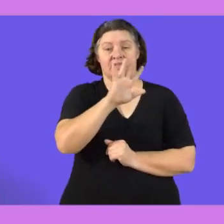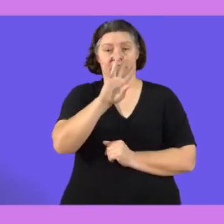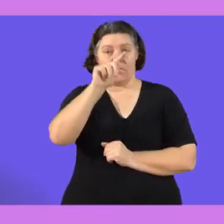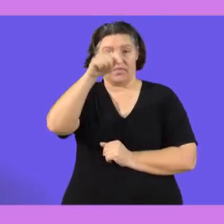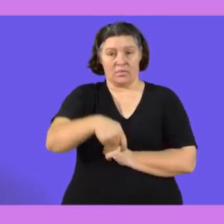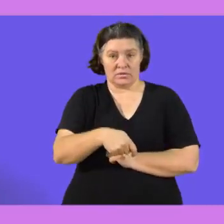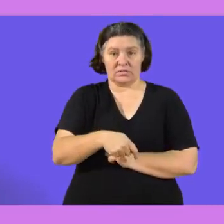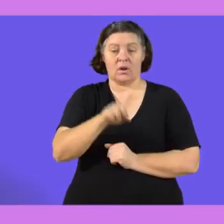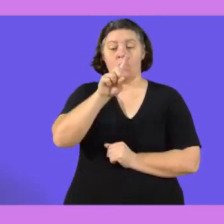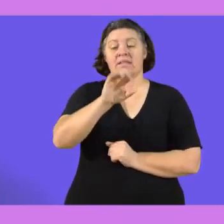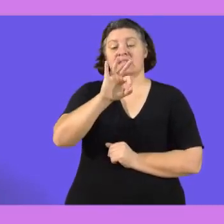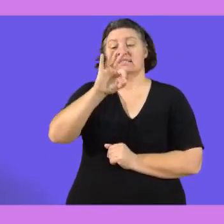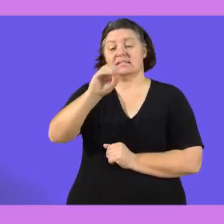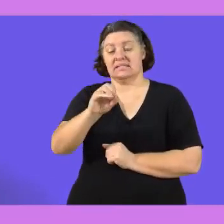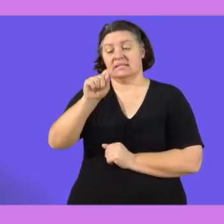this